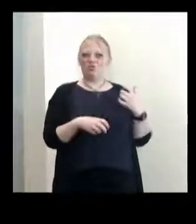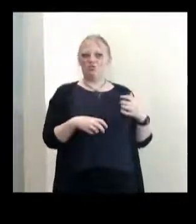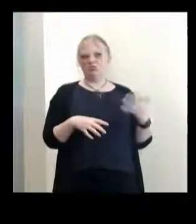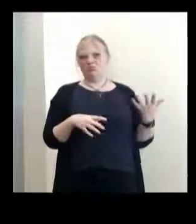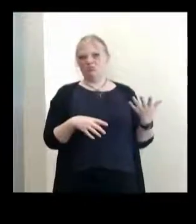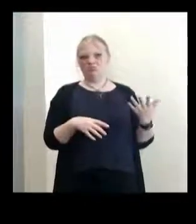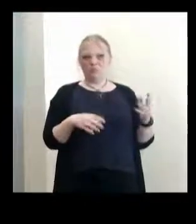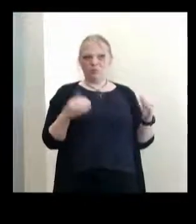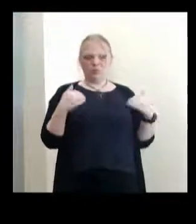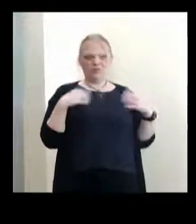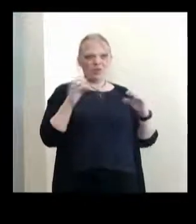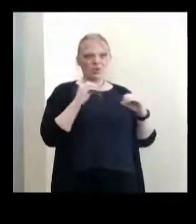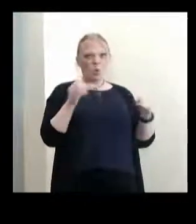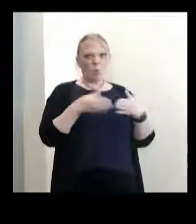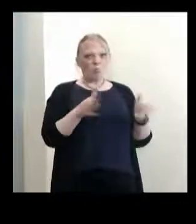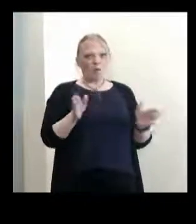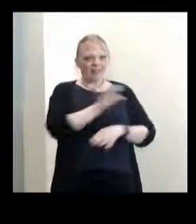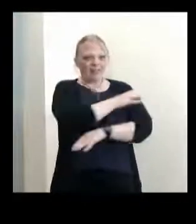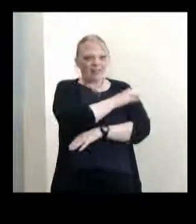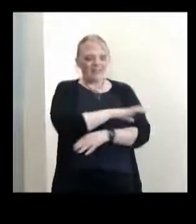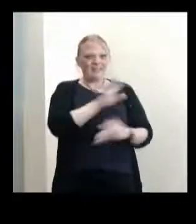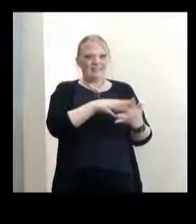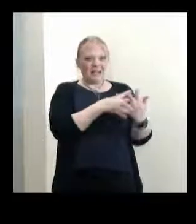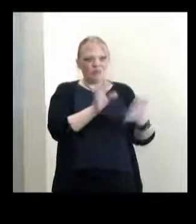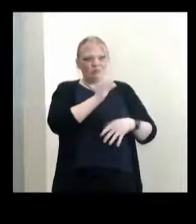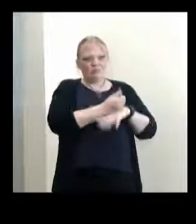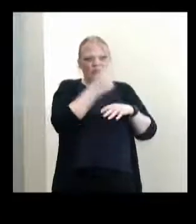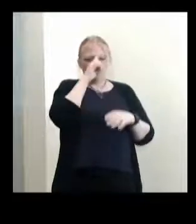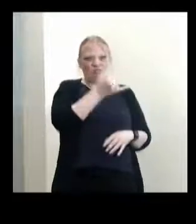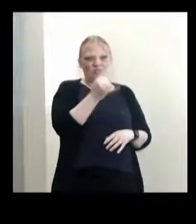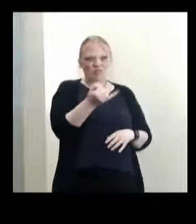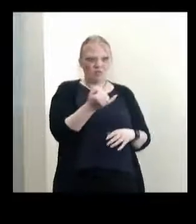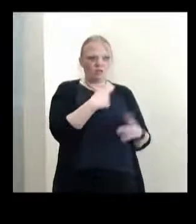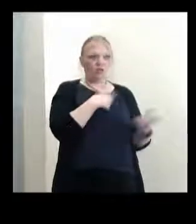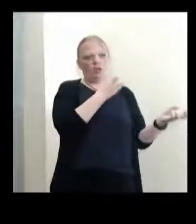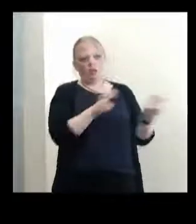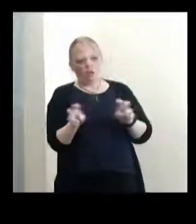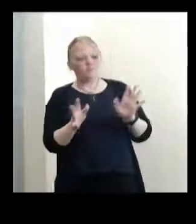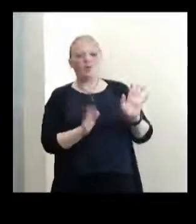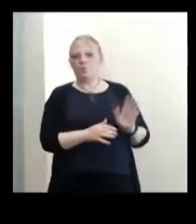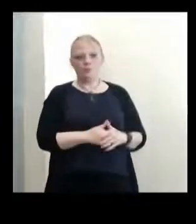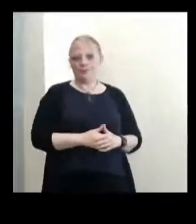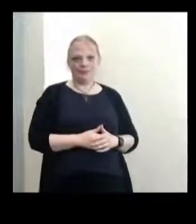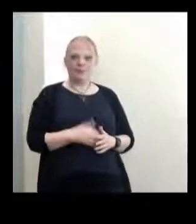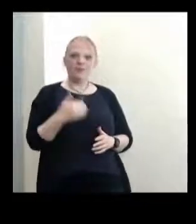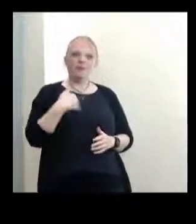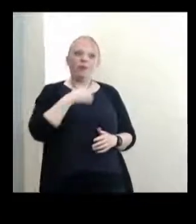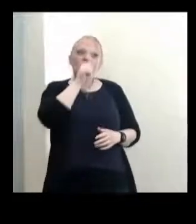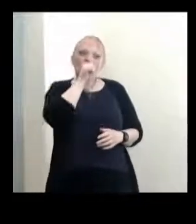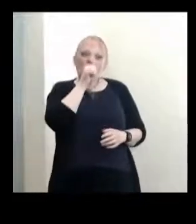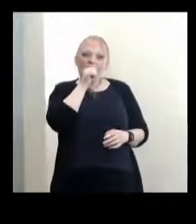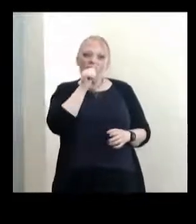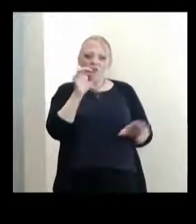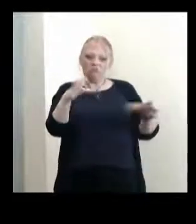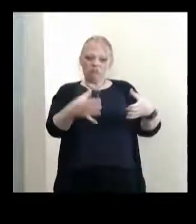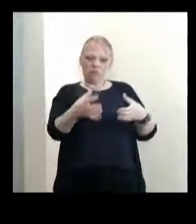no public clinic scheduled for Johnson & Johnson, so it's not like we have to transition over. We've had some private parties that we work